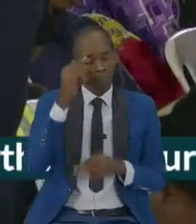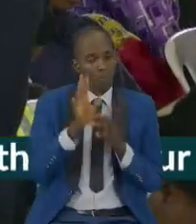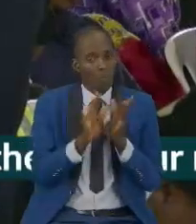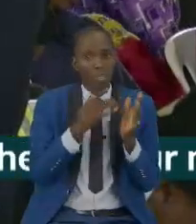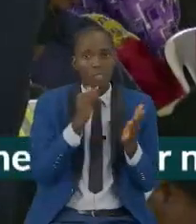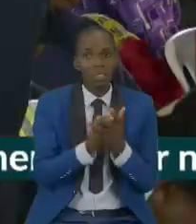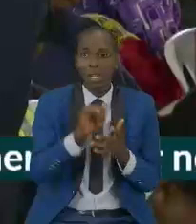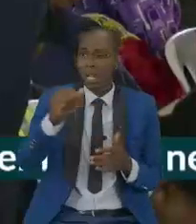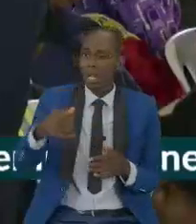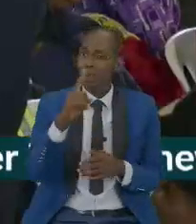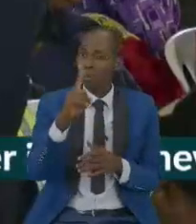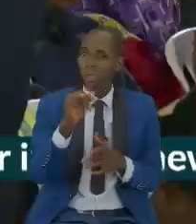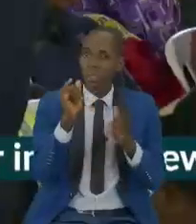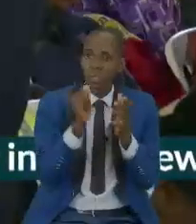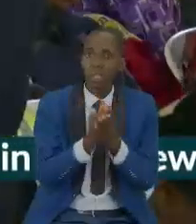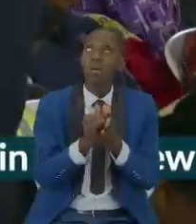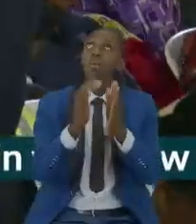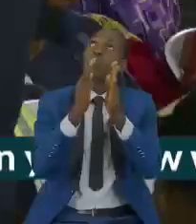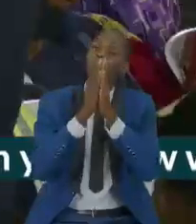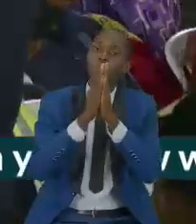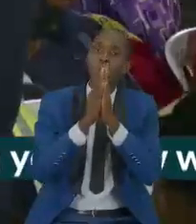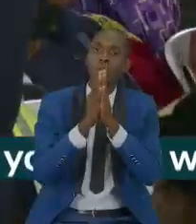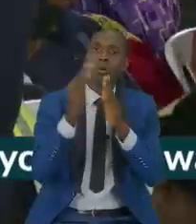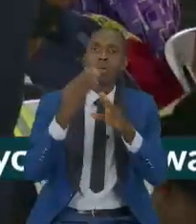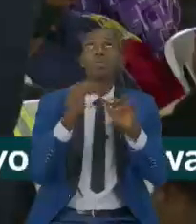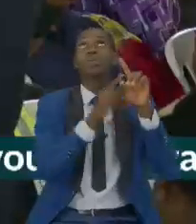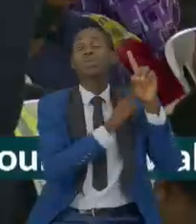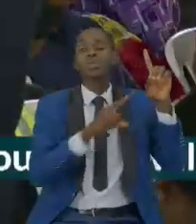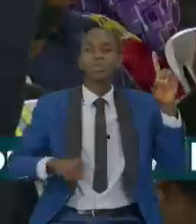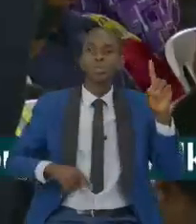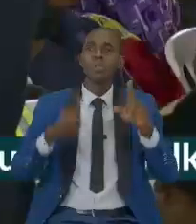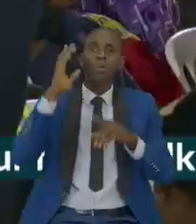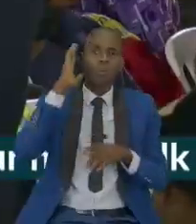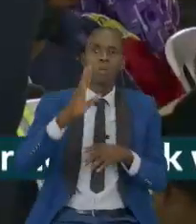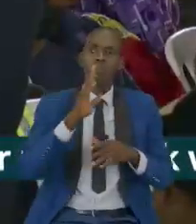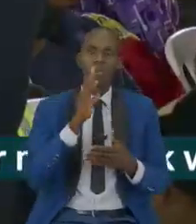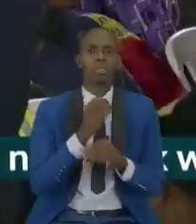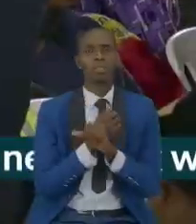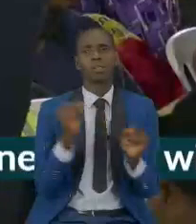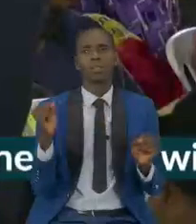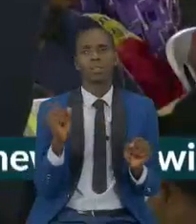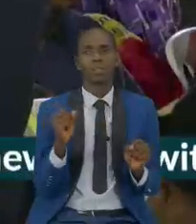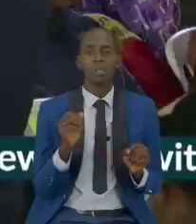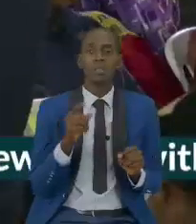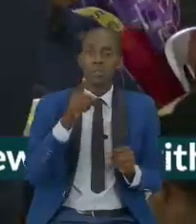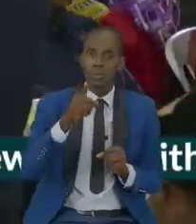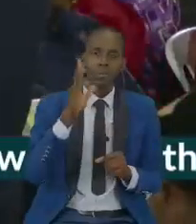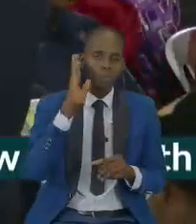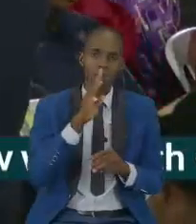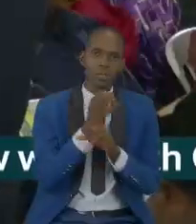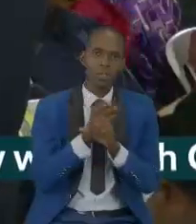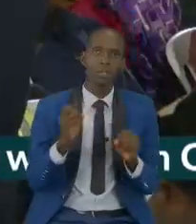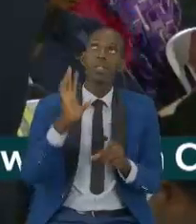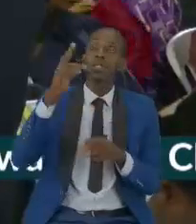saved. Saved, forgiven, and your name written in the book